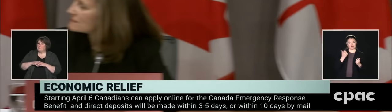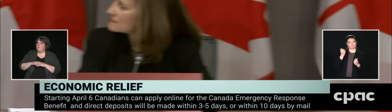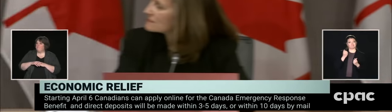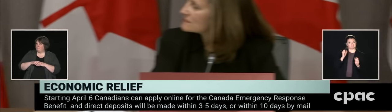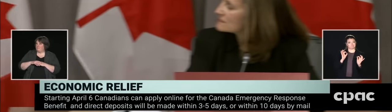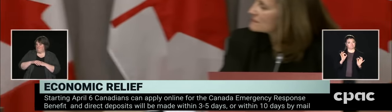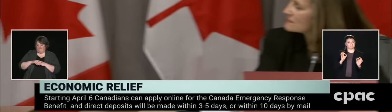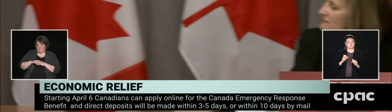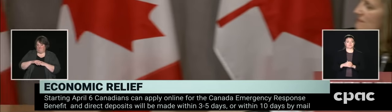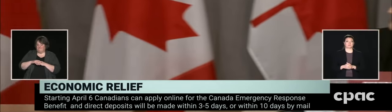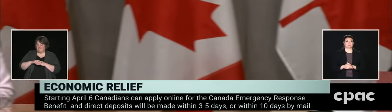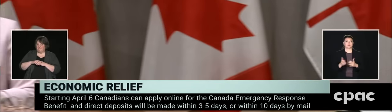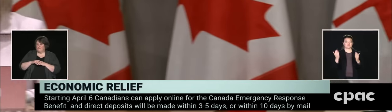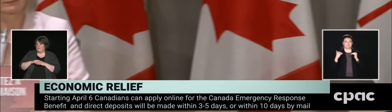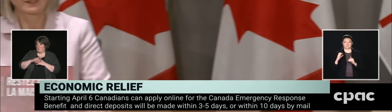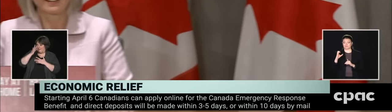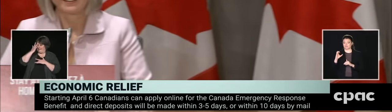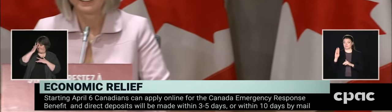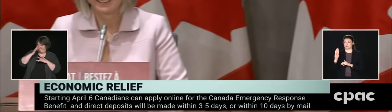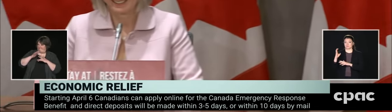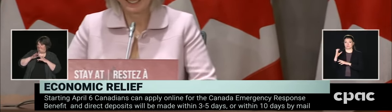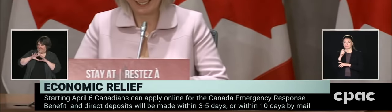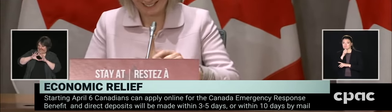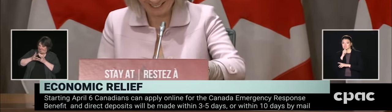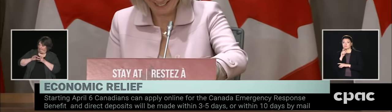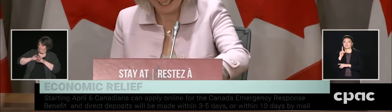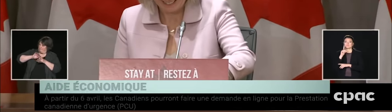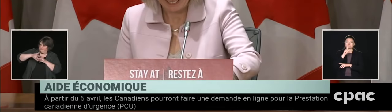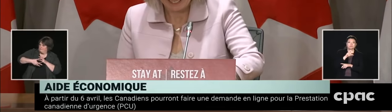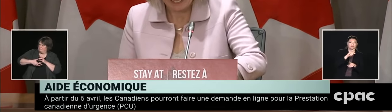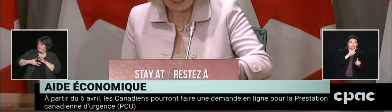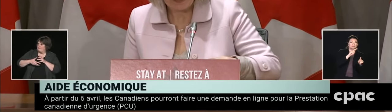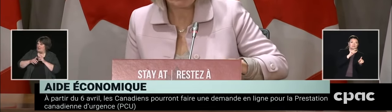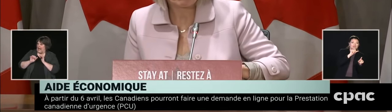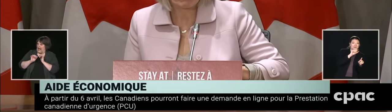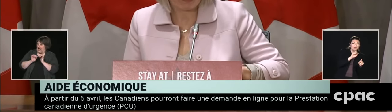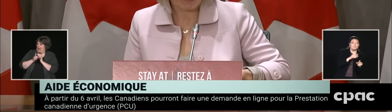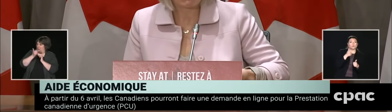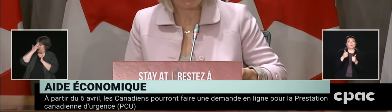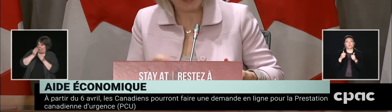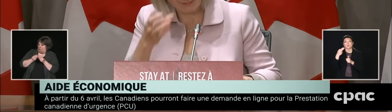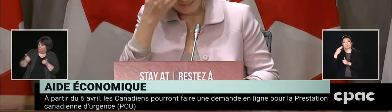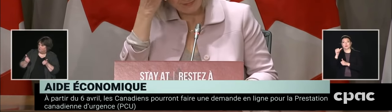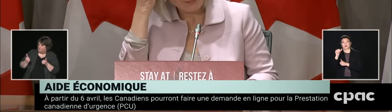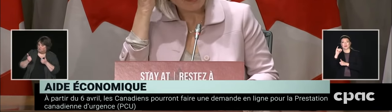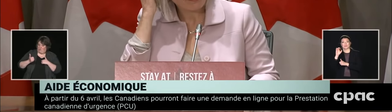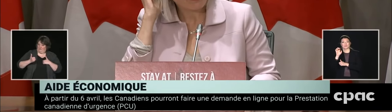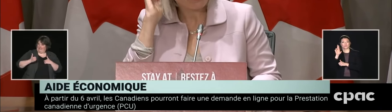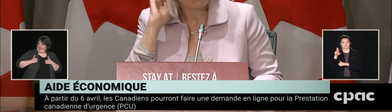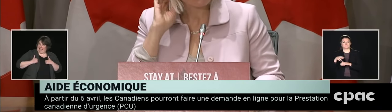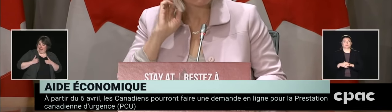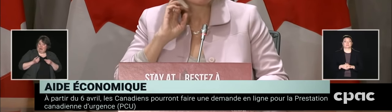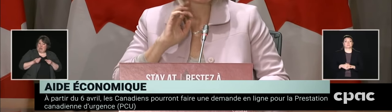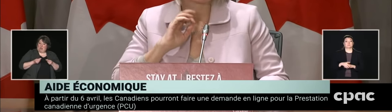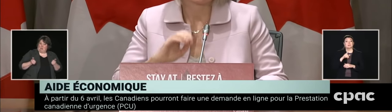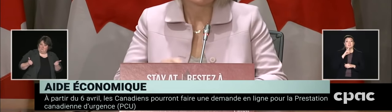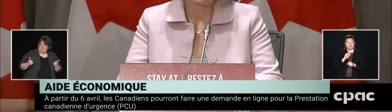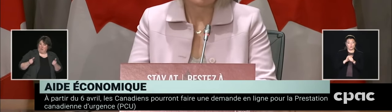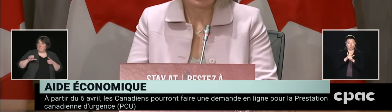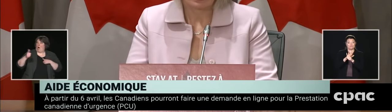pandemic, when will we know it's over? For example, if we get rid of it here, but it's rampant in some other countries, what would that mean for